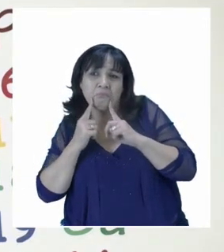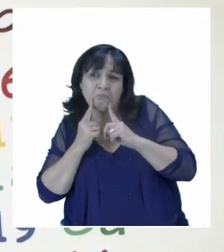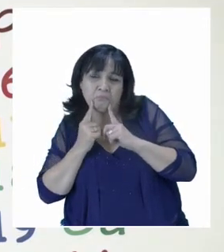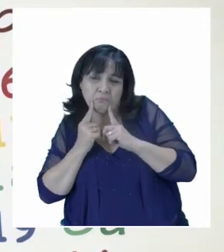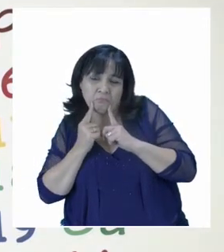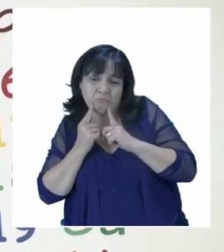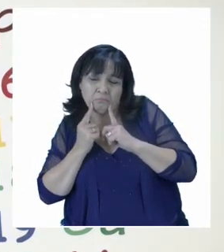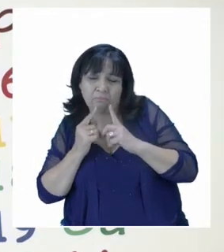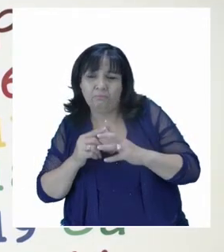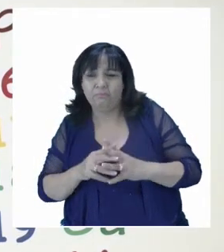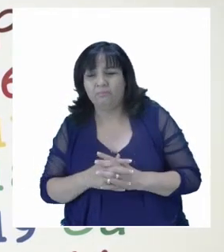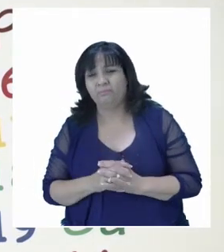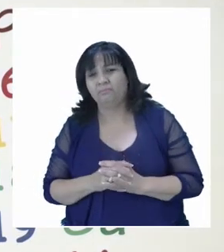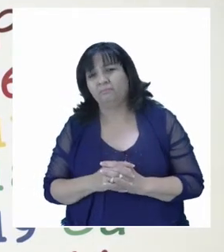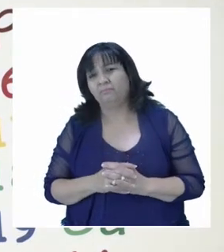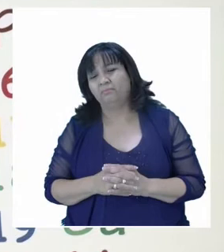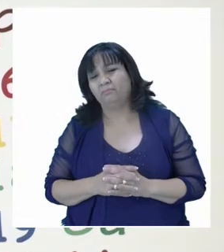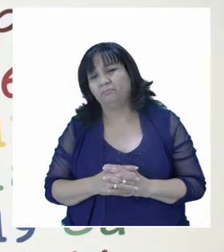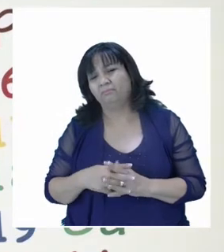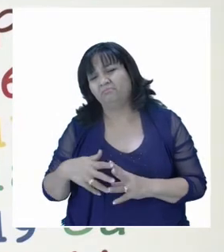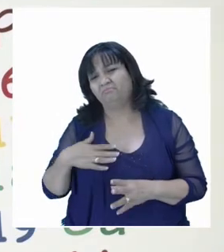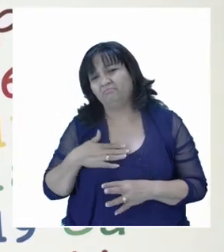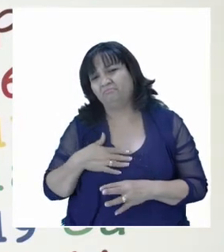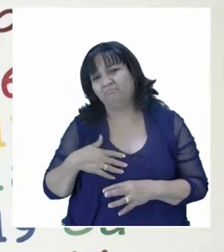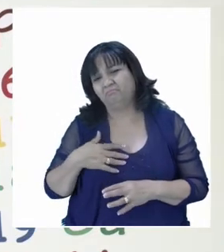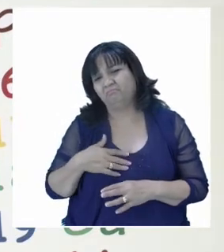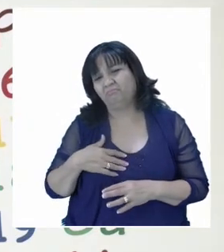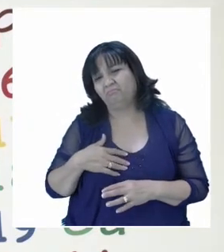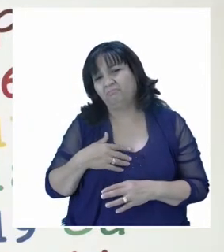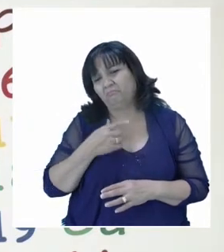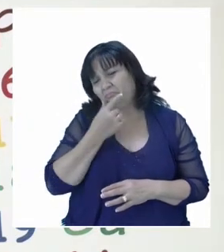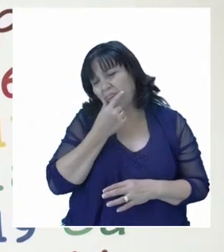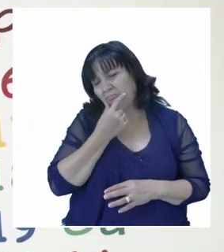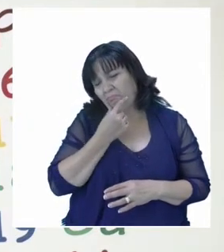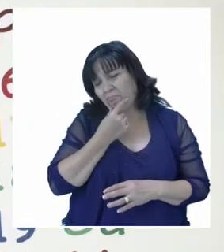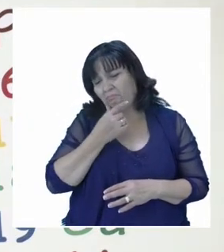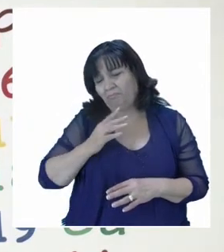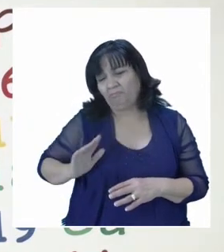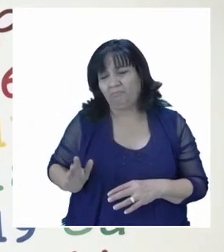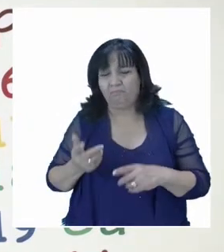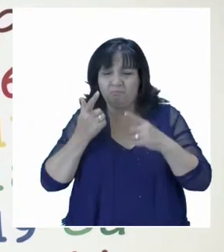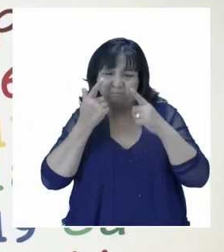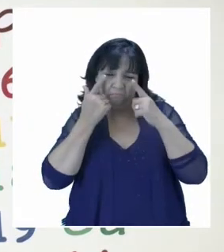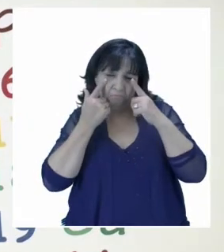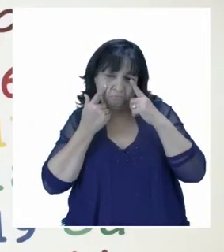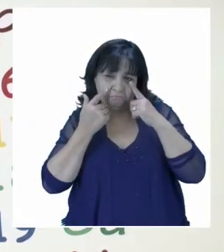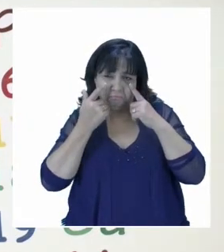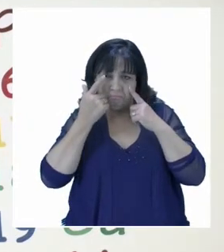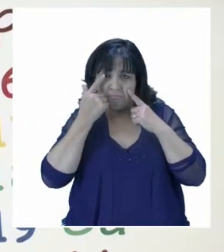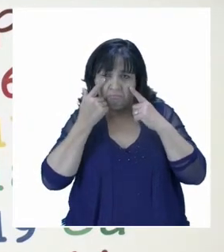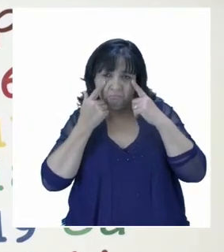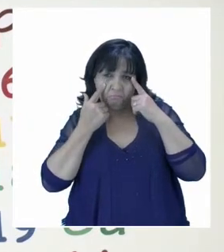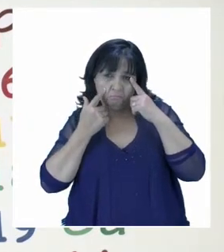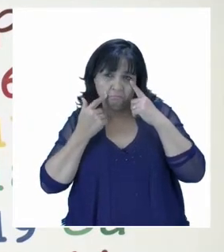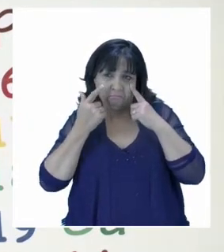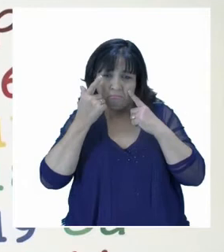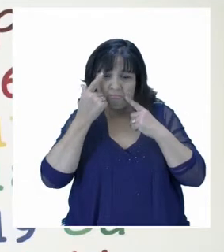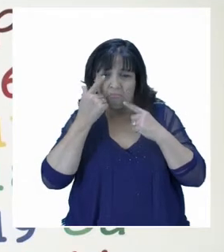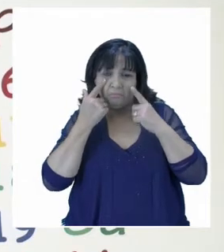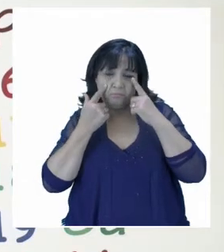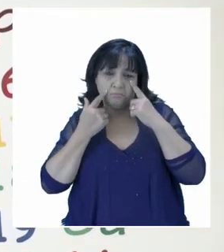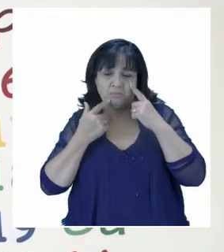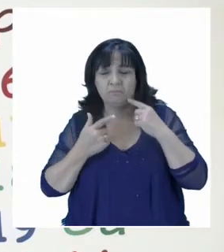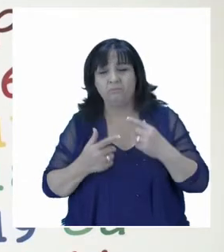go down as if we are about to cry. Everyone, show me how you look when